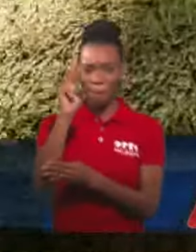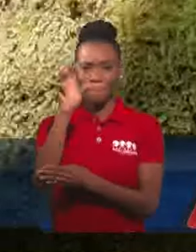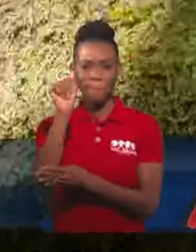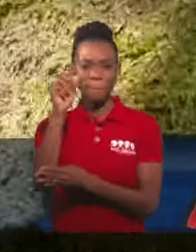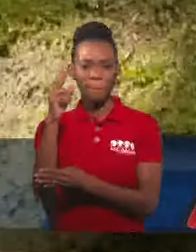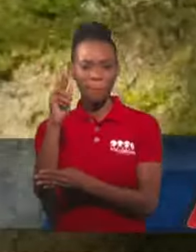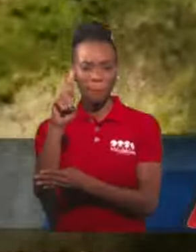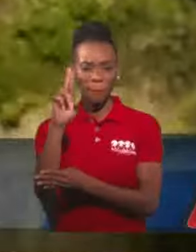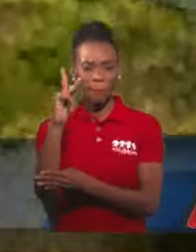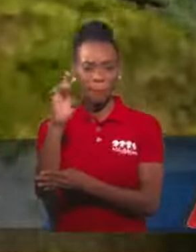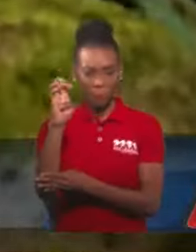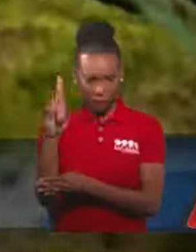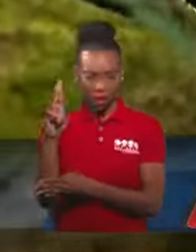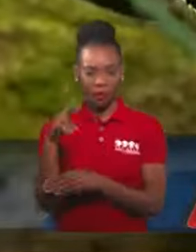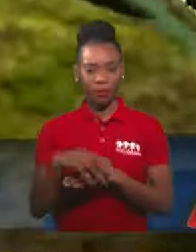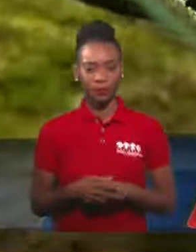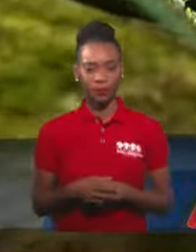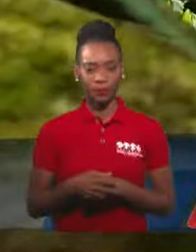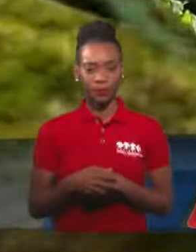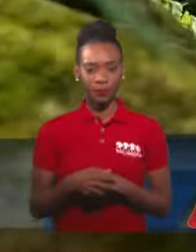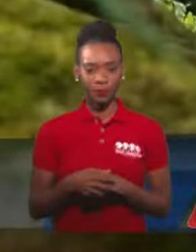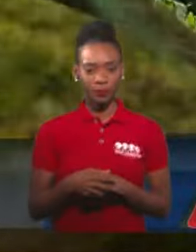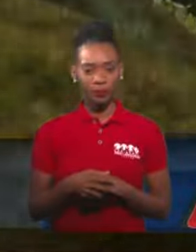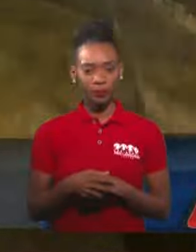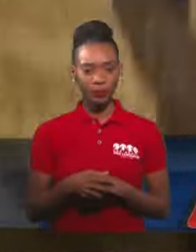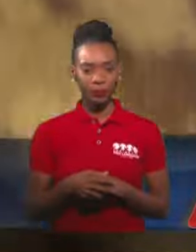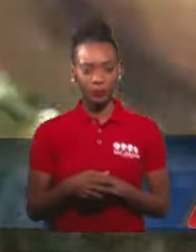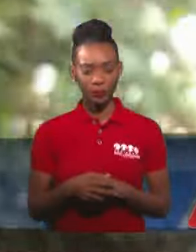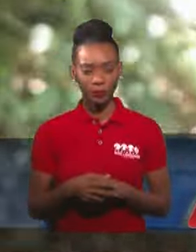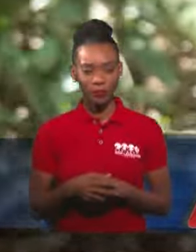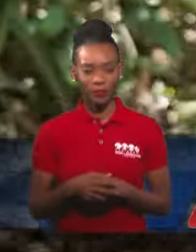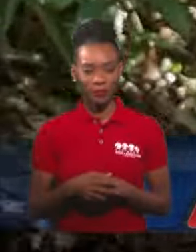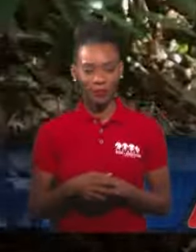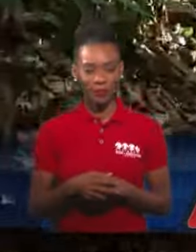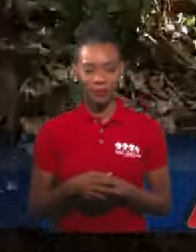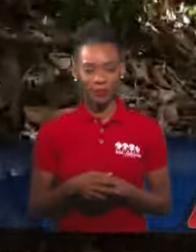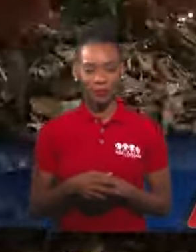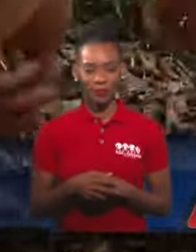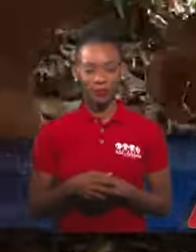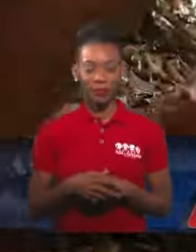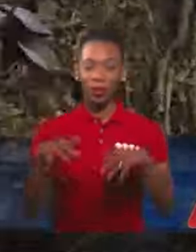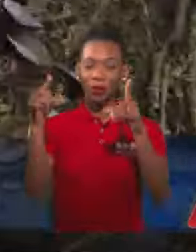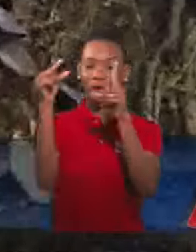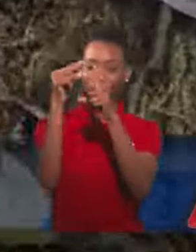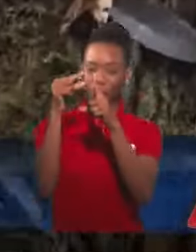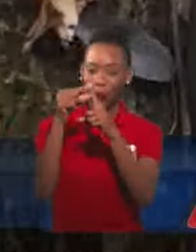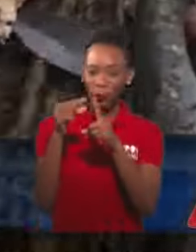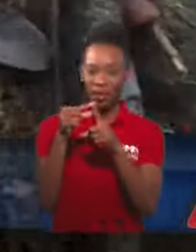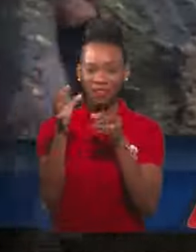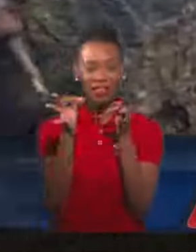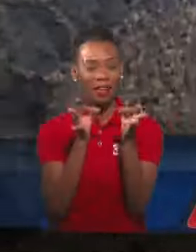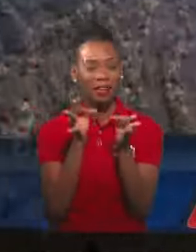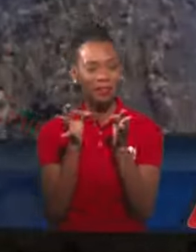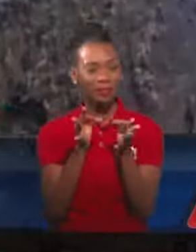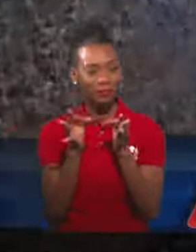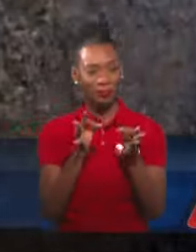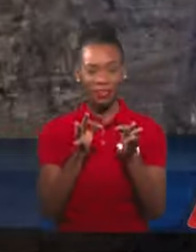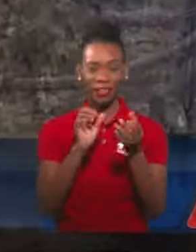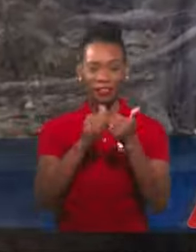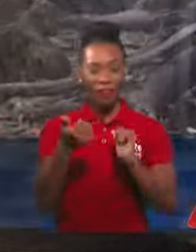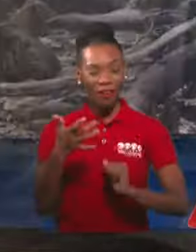Ascending to each level offers sights that are nothing short of arresting. Finding the words to describe the hypnotizing charm each step radiates